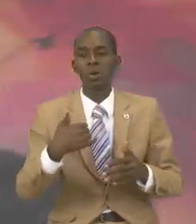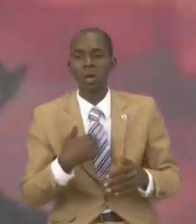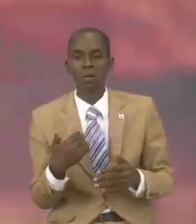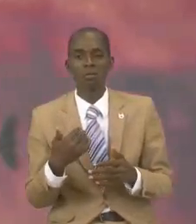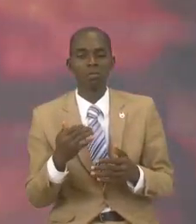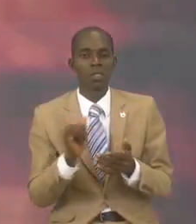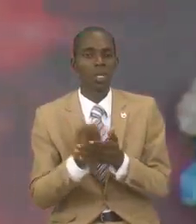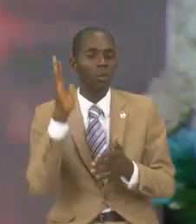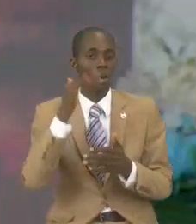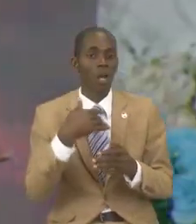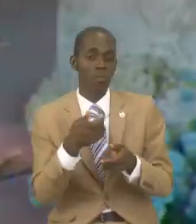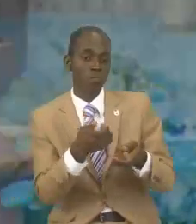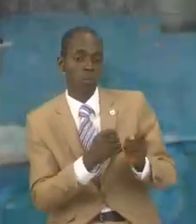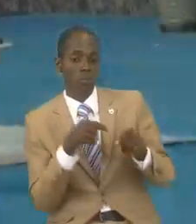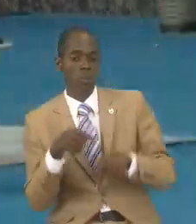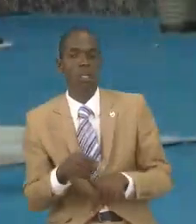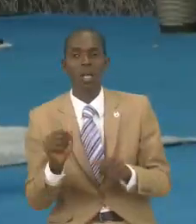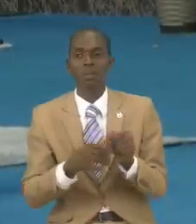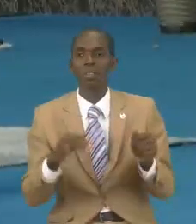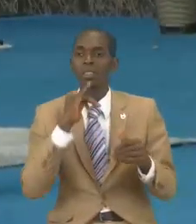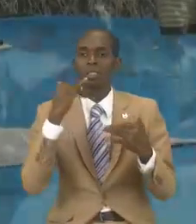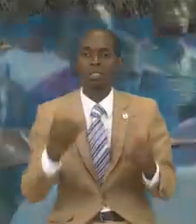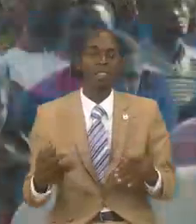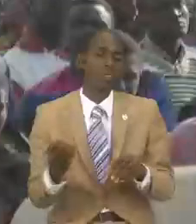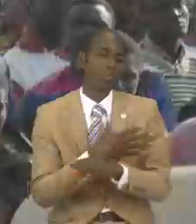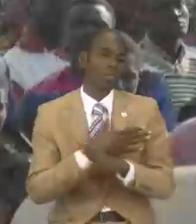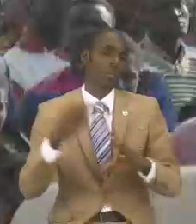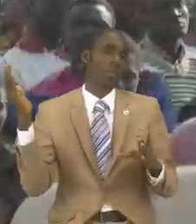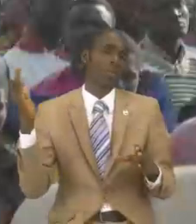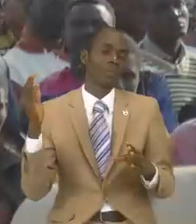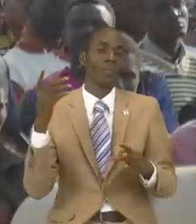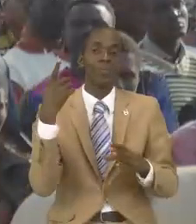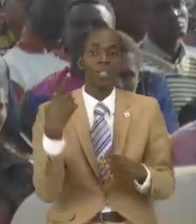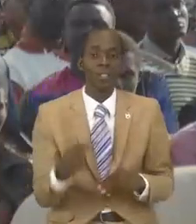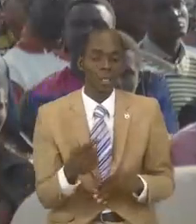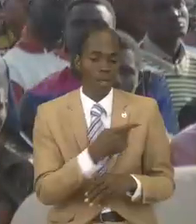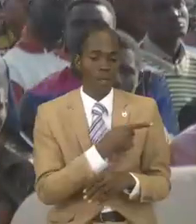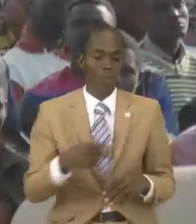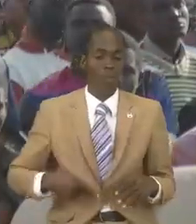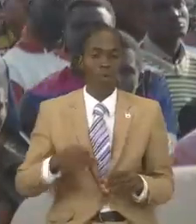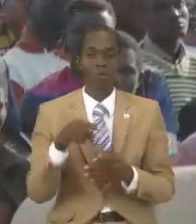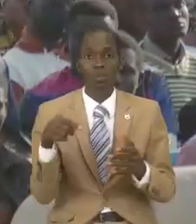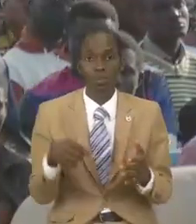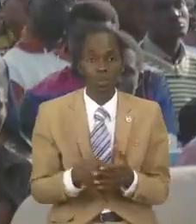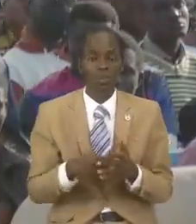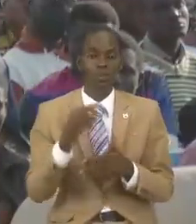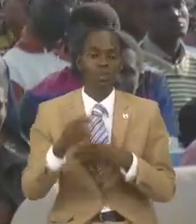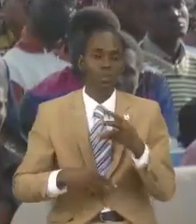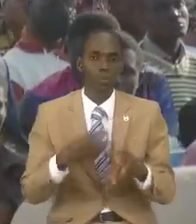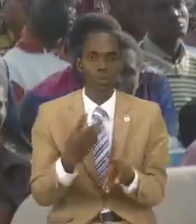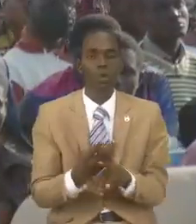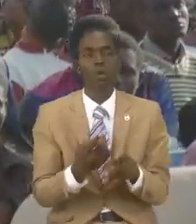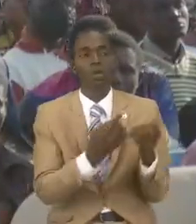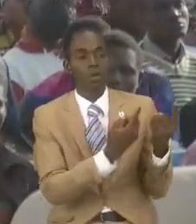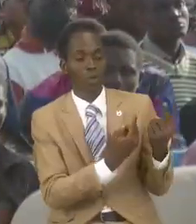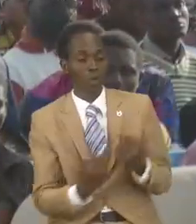held you down, everything is taken away. The prince of this world cometh and has